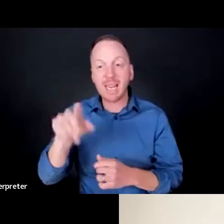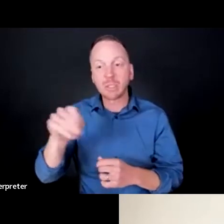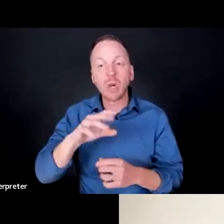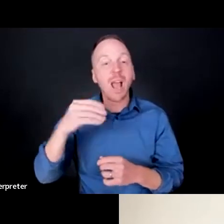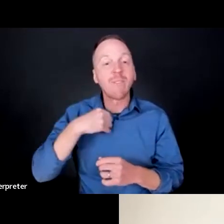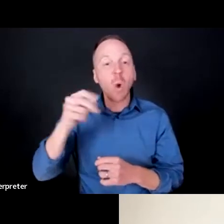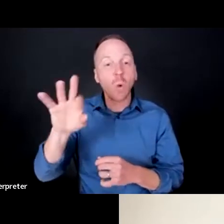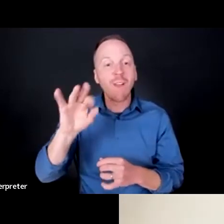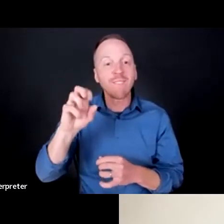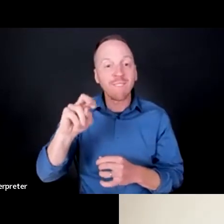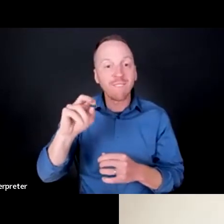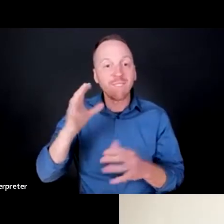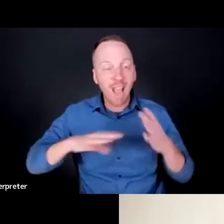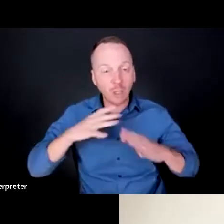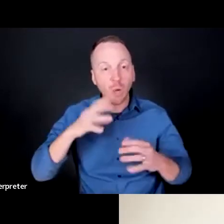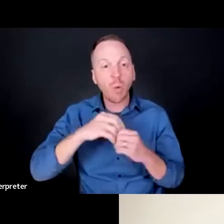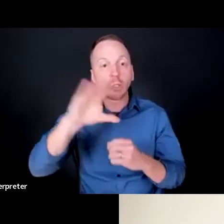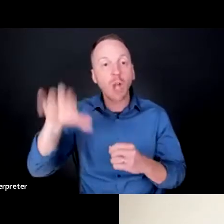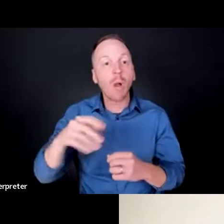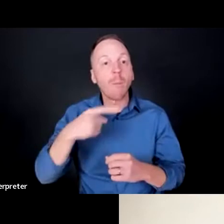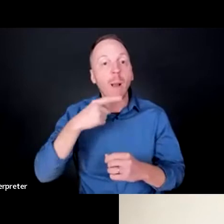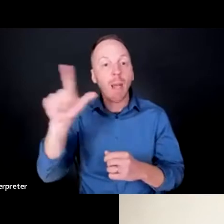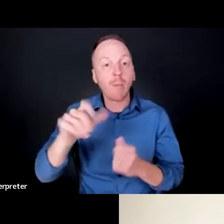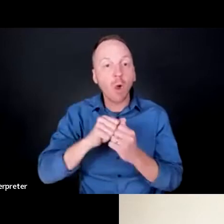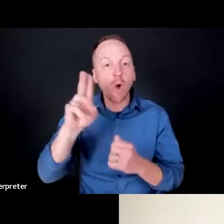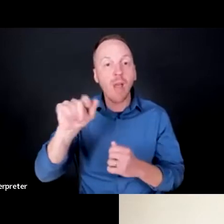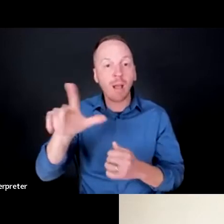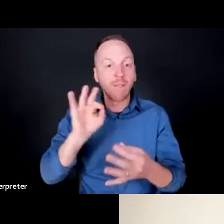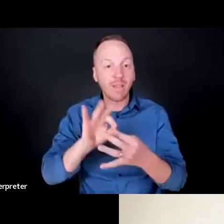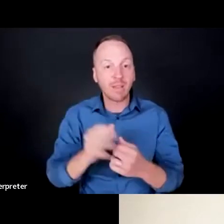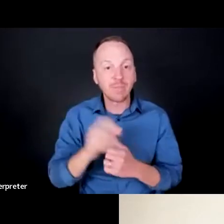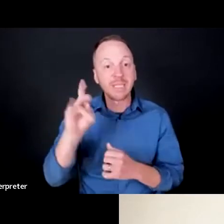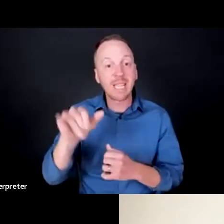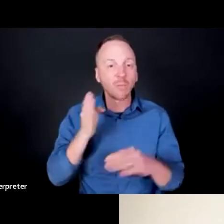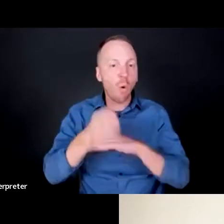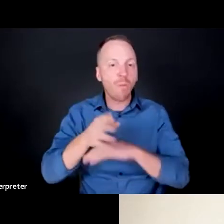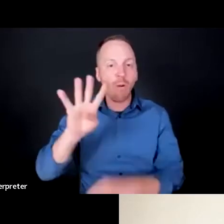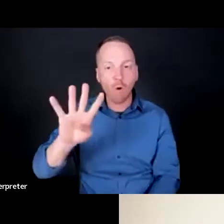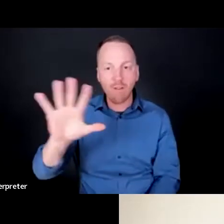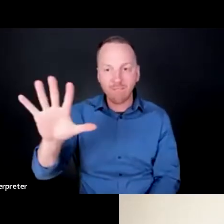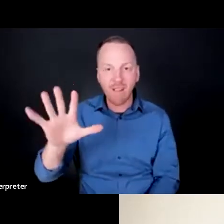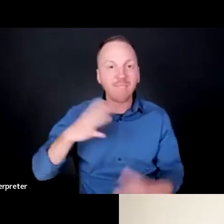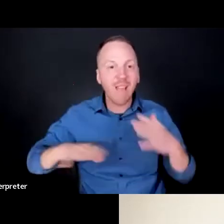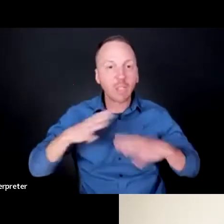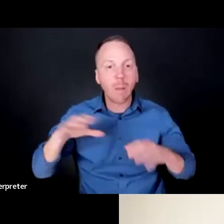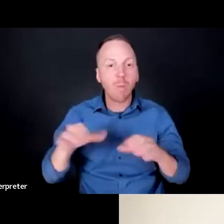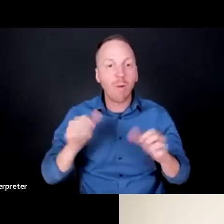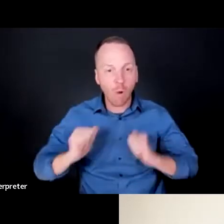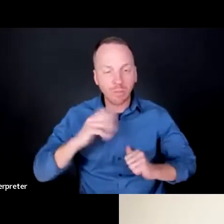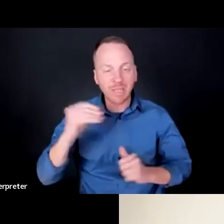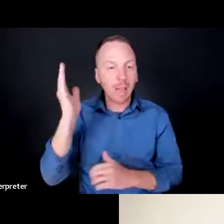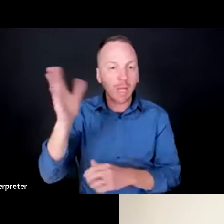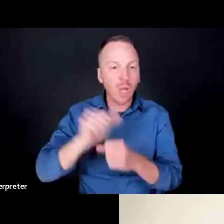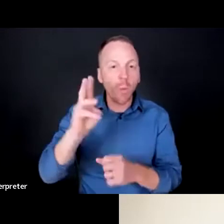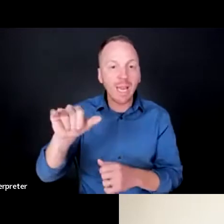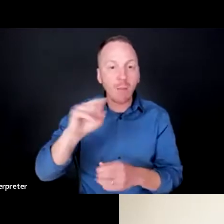fashion program series with the Chicago Public Library called Radical Fit. Sky has over 45 fashion performances and lectured at the